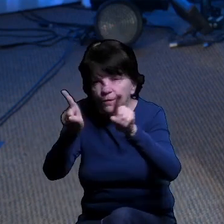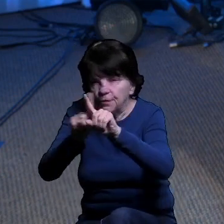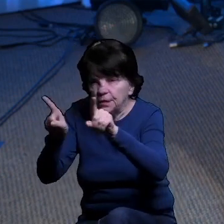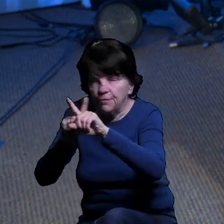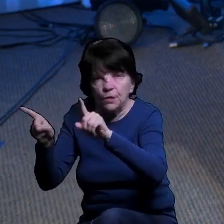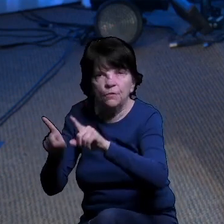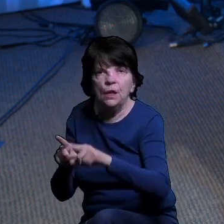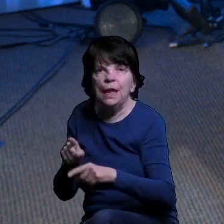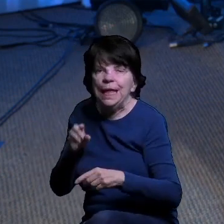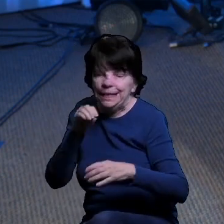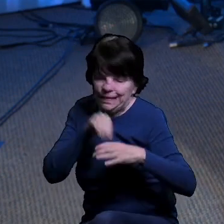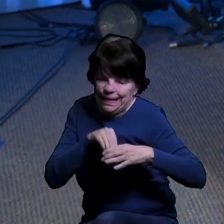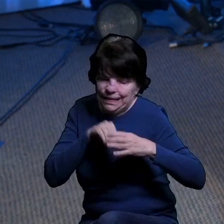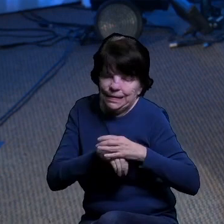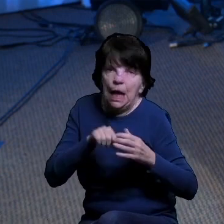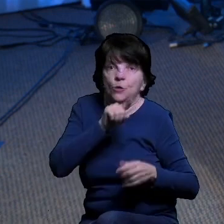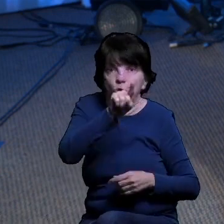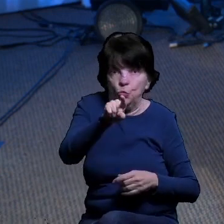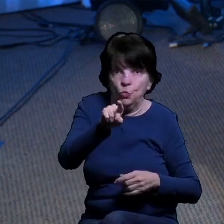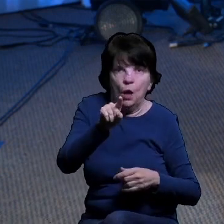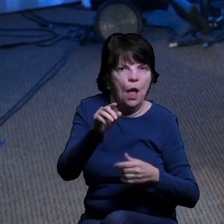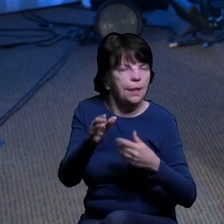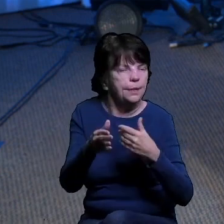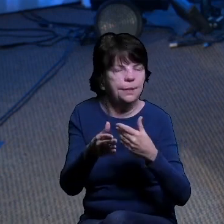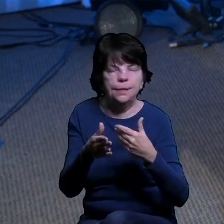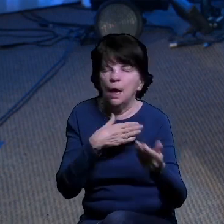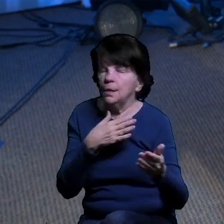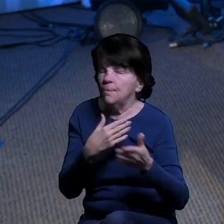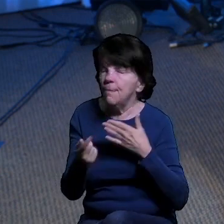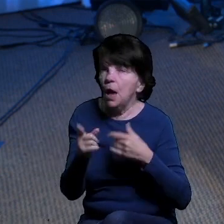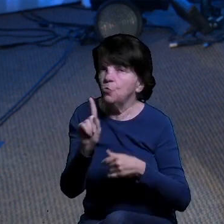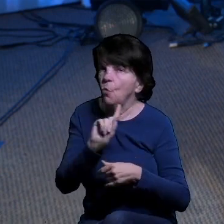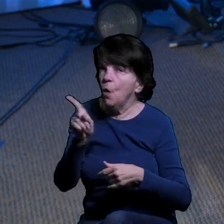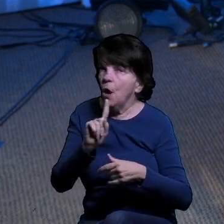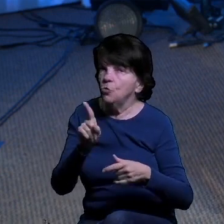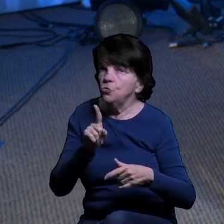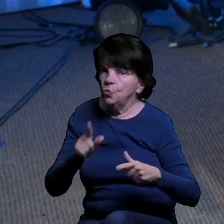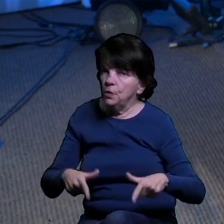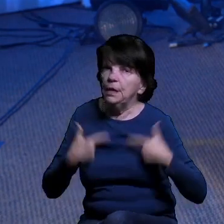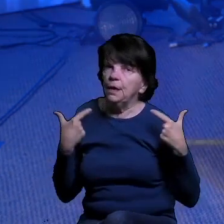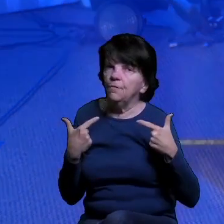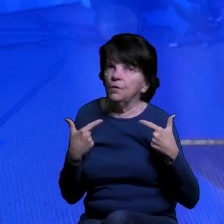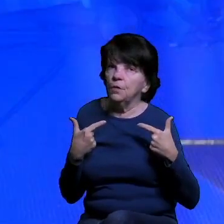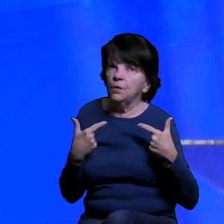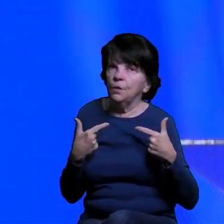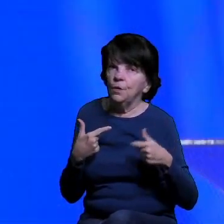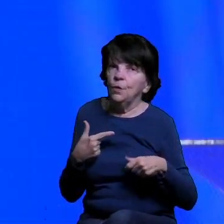inside of you, and it doesn't matter where you live. You're going to want to put that gift to use, and that's what they did.